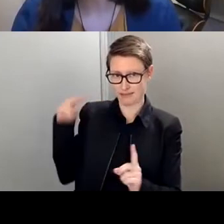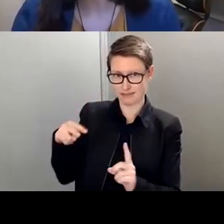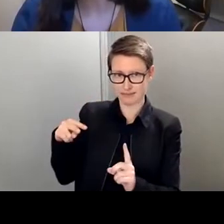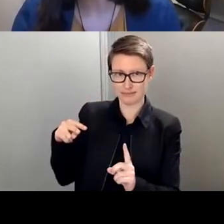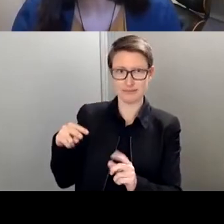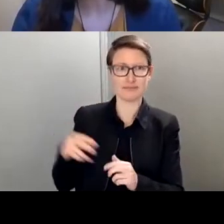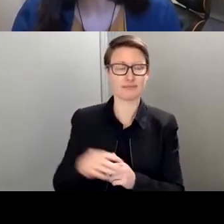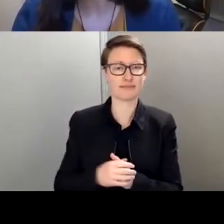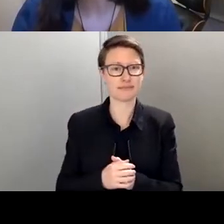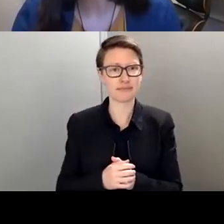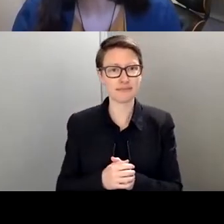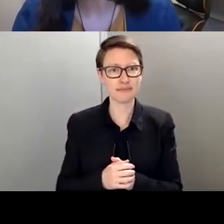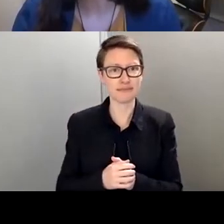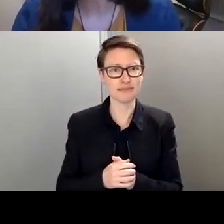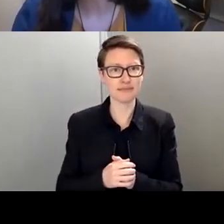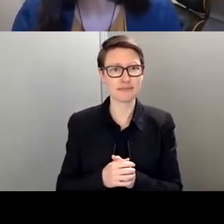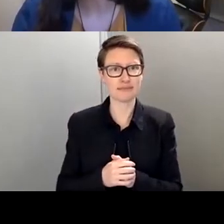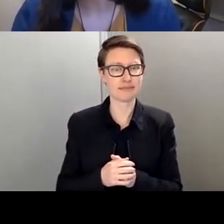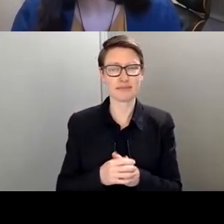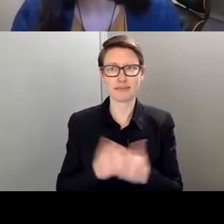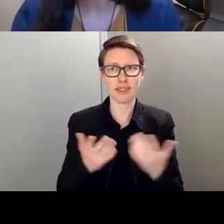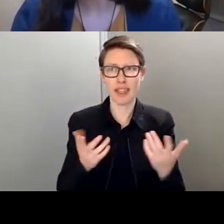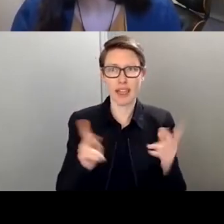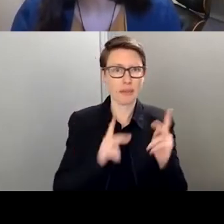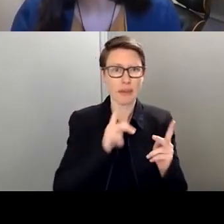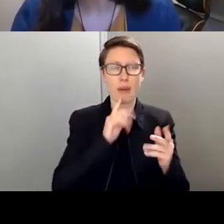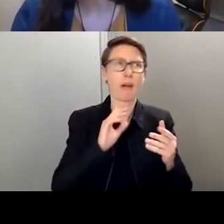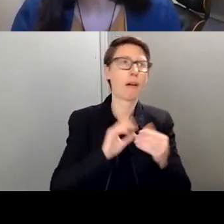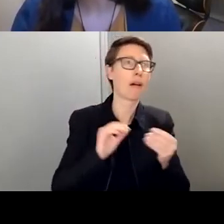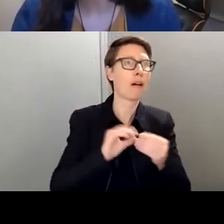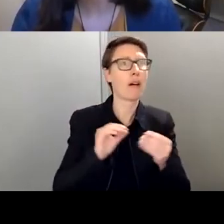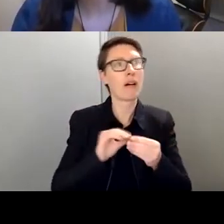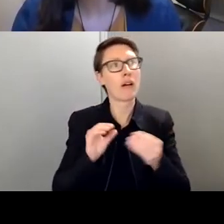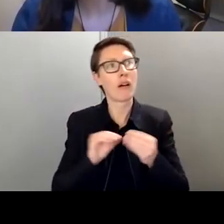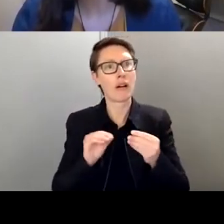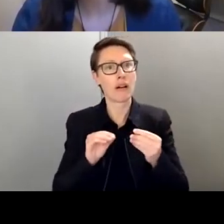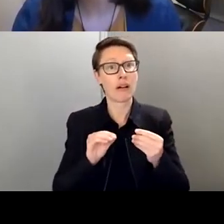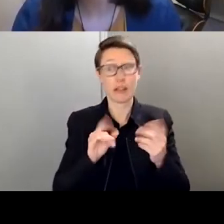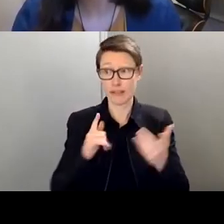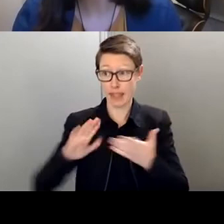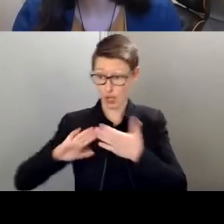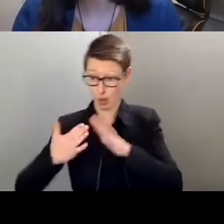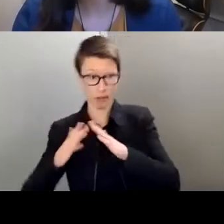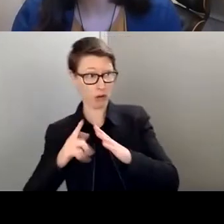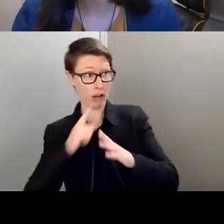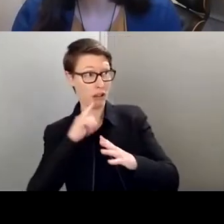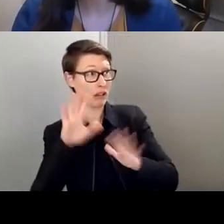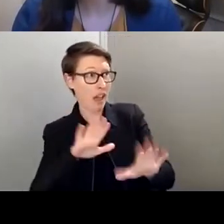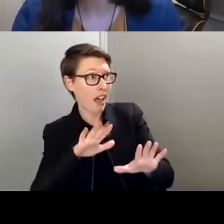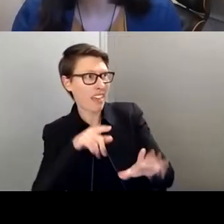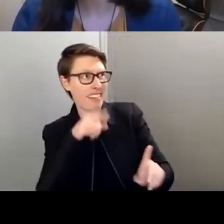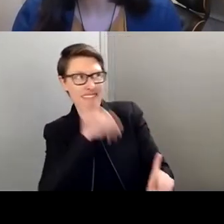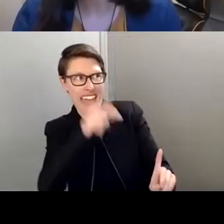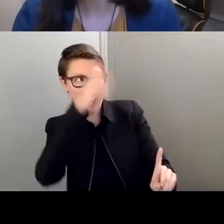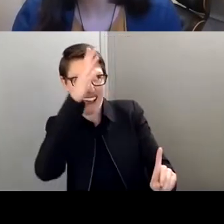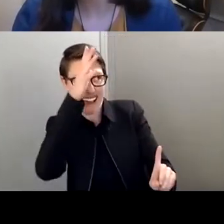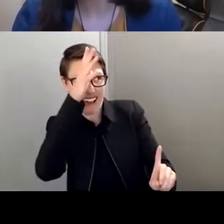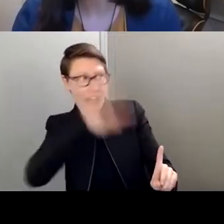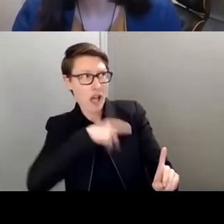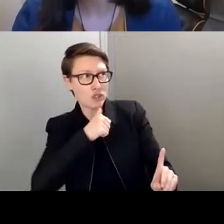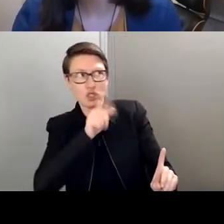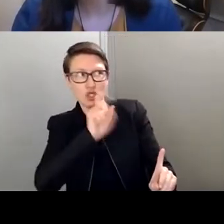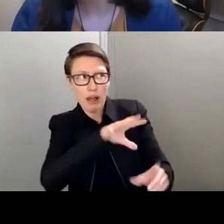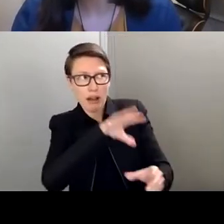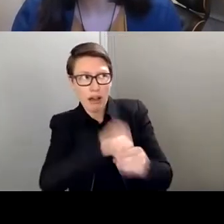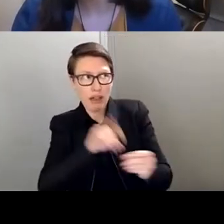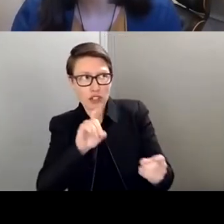hear people saying, like, you know, not taking the community's advice, right? The community says that guy should not be in that documentary because he is not